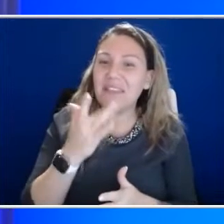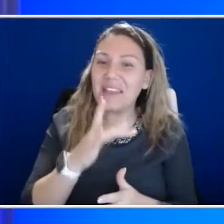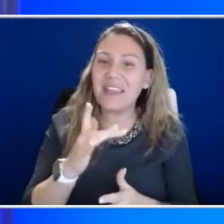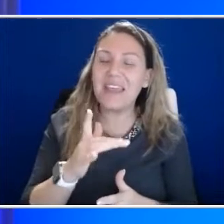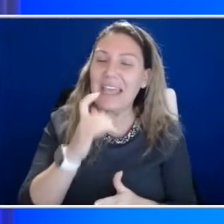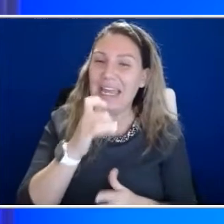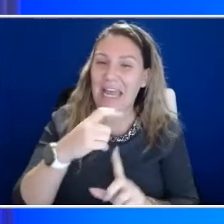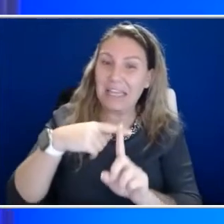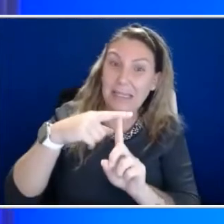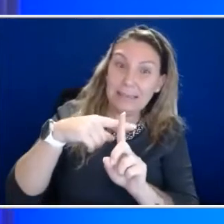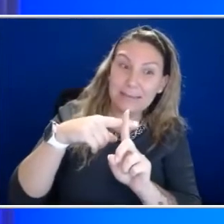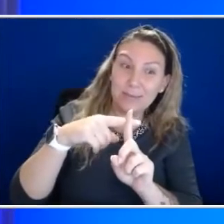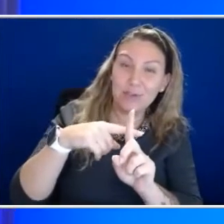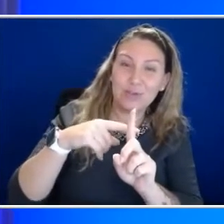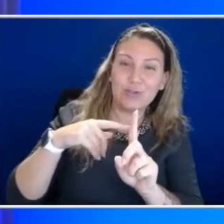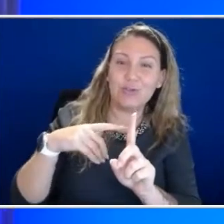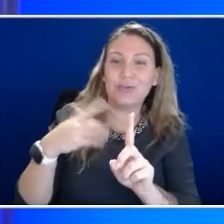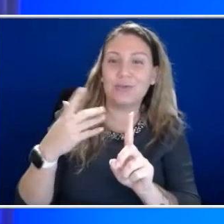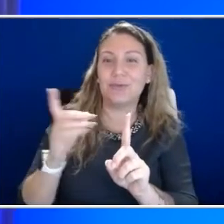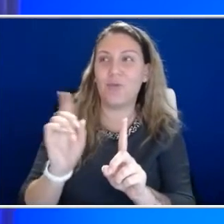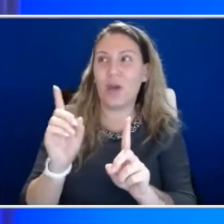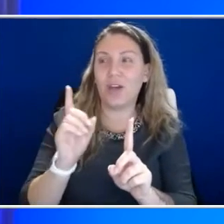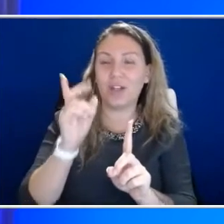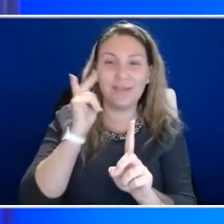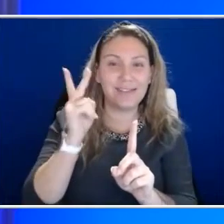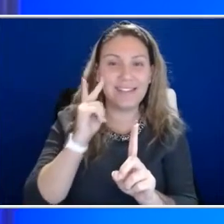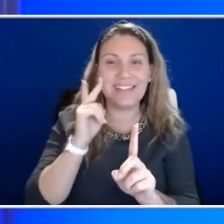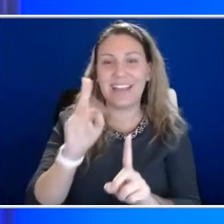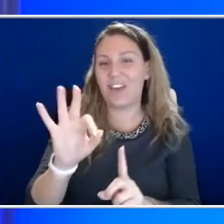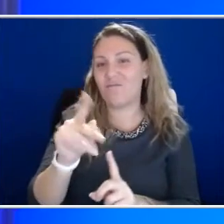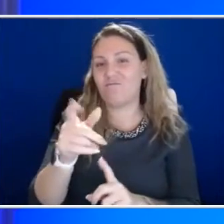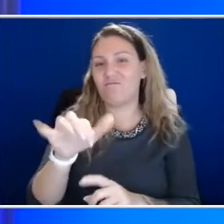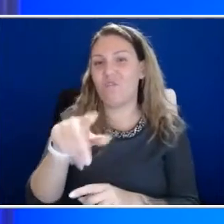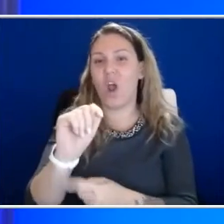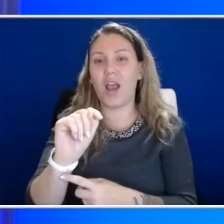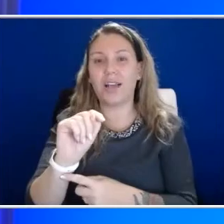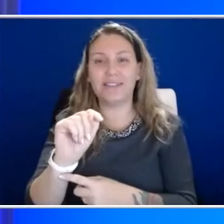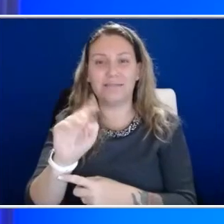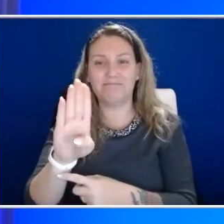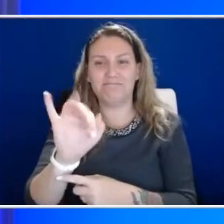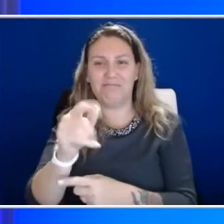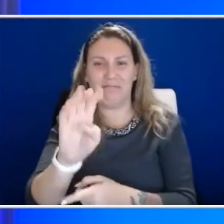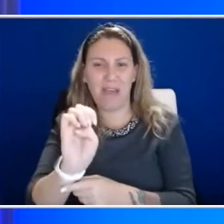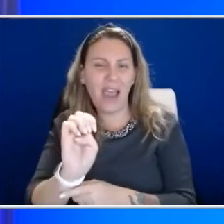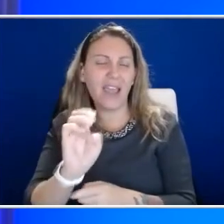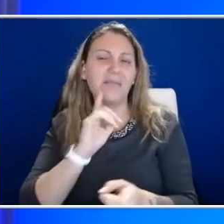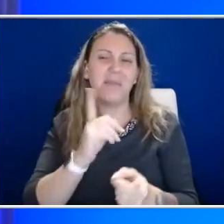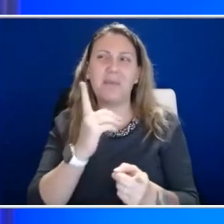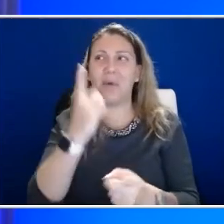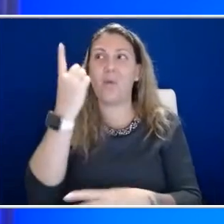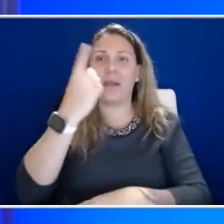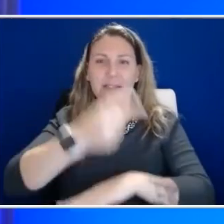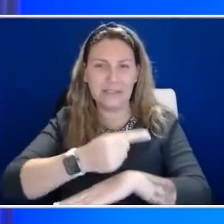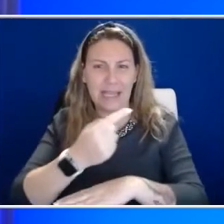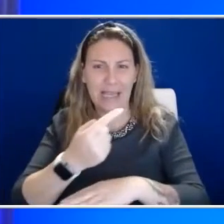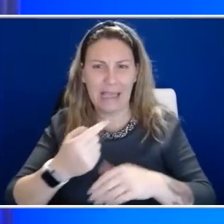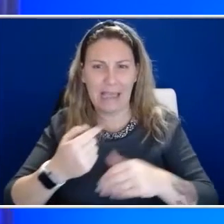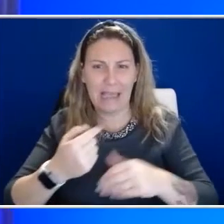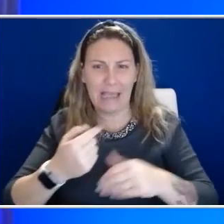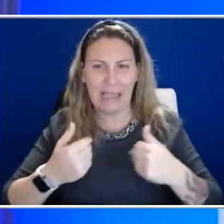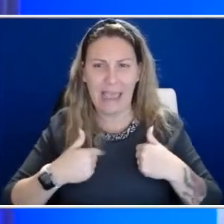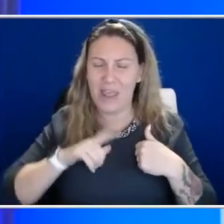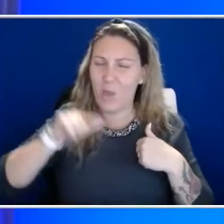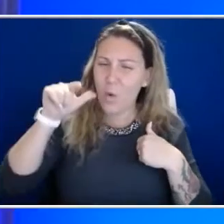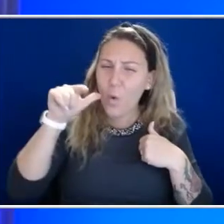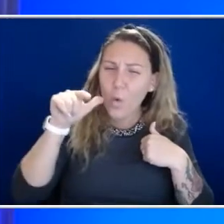where we would seek frostbite kind of this season yet. Maybe one day we had that like really low temperature, but once